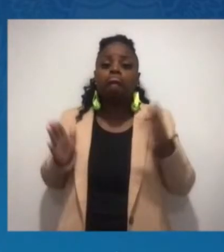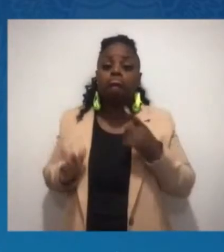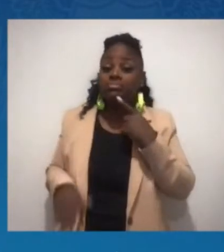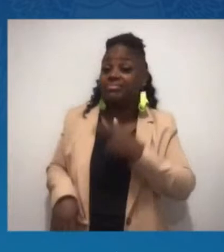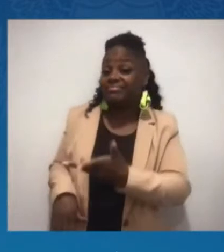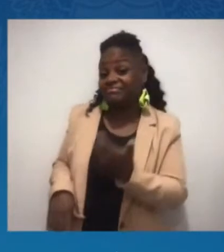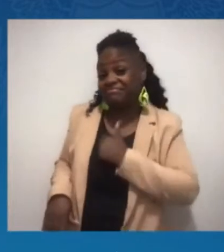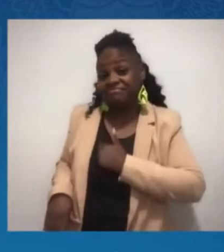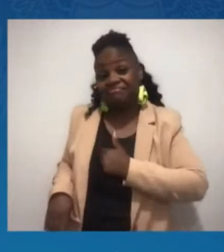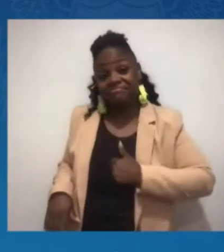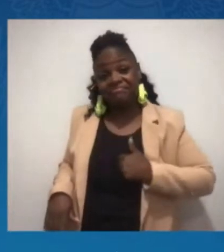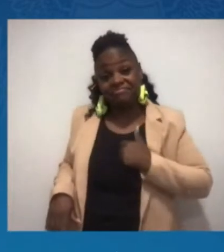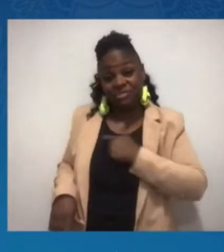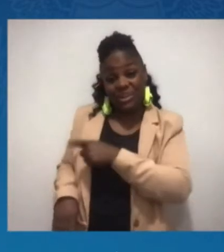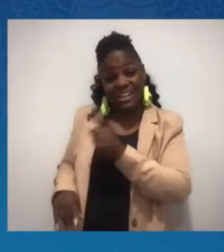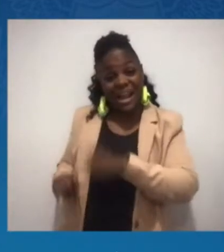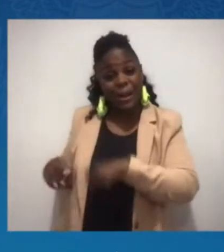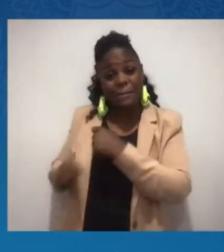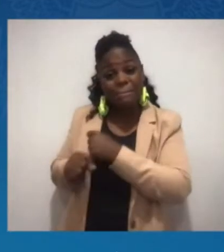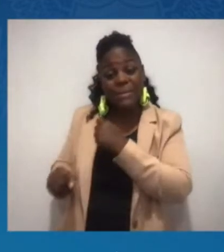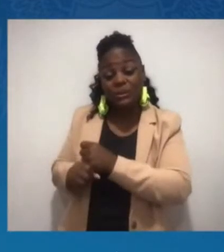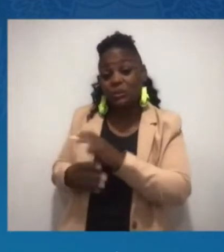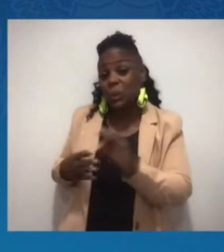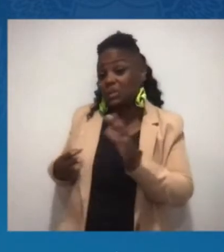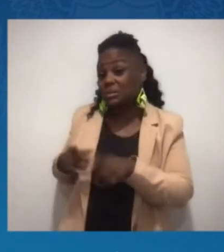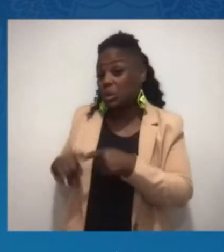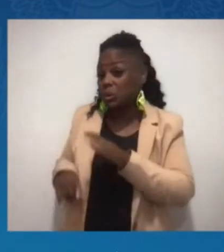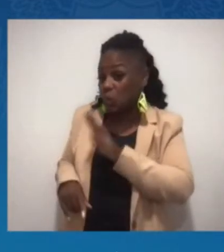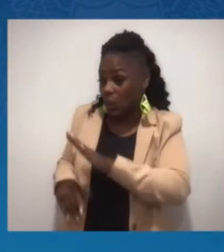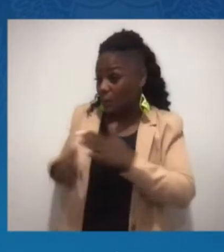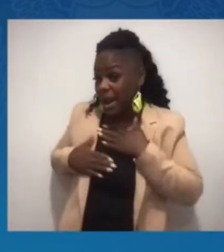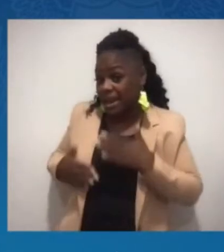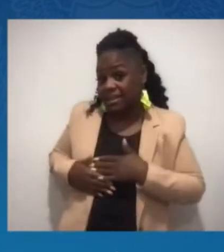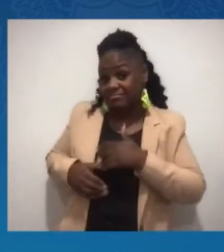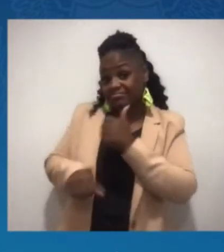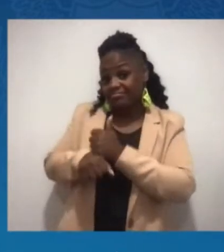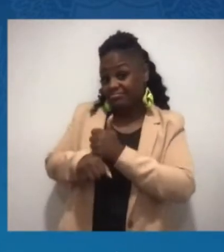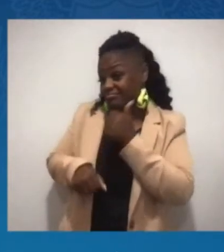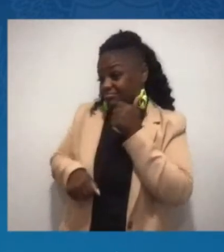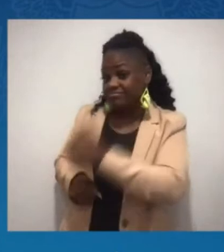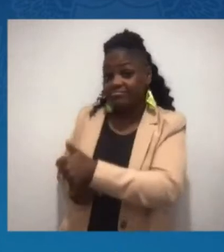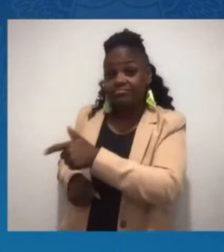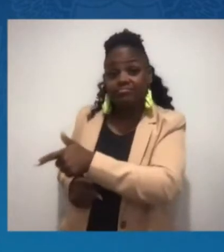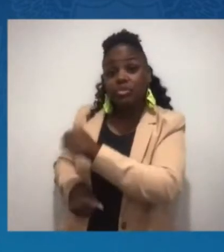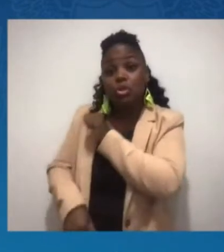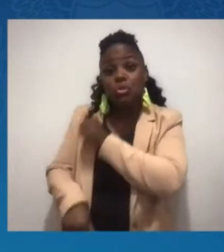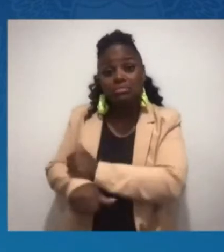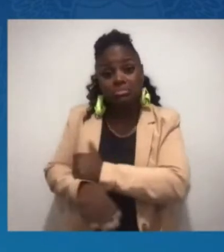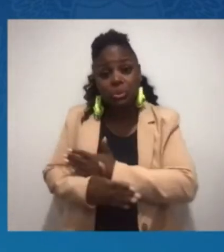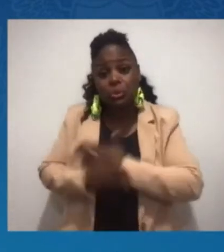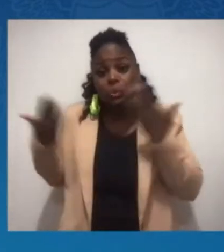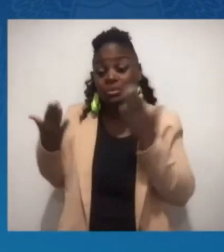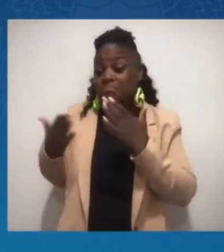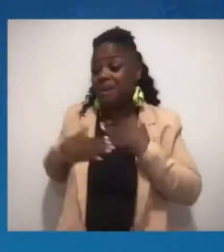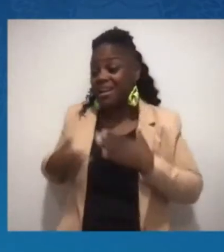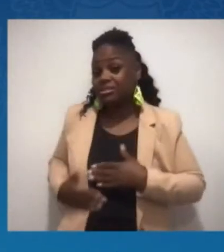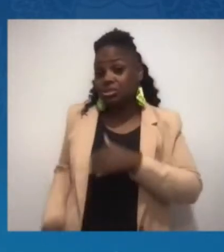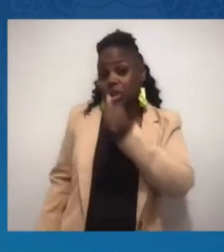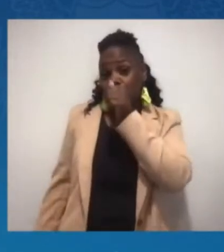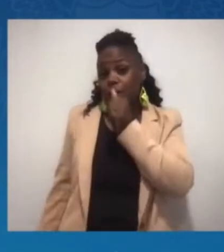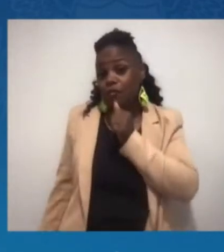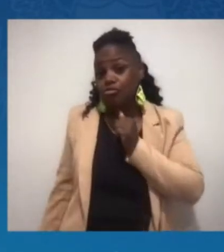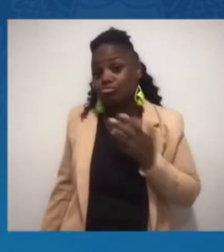it relates to your body that has just withstood that act, to